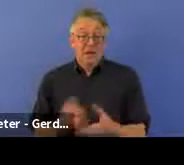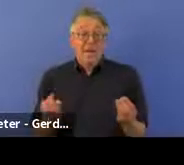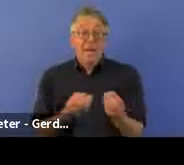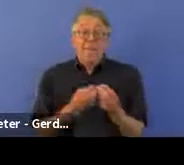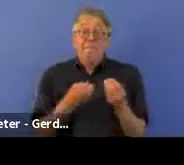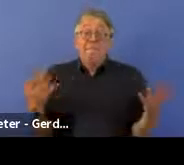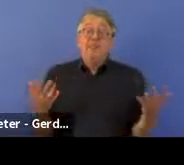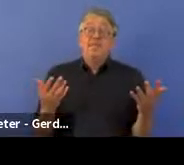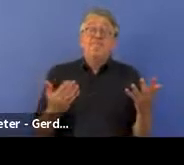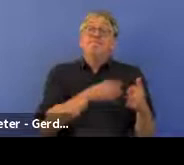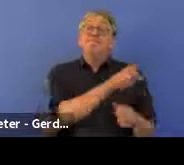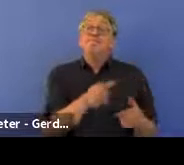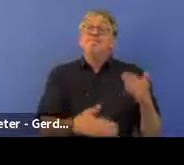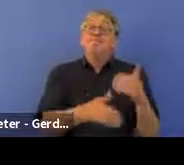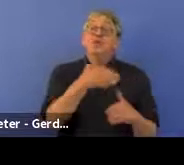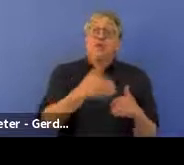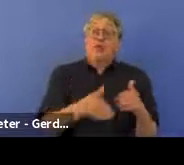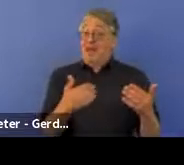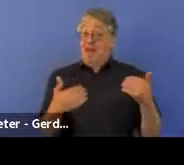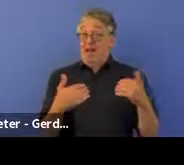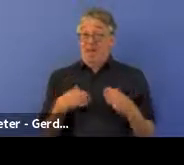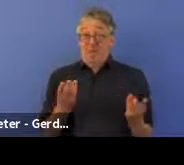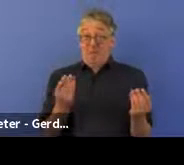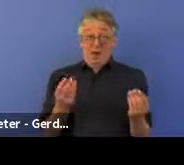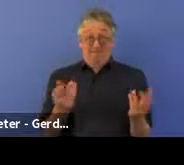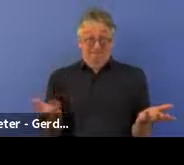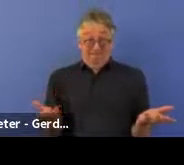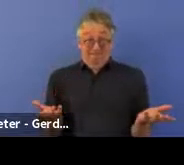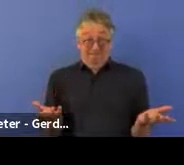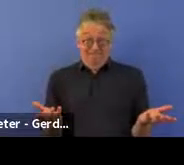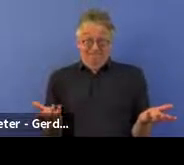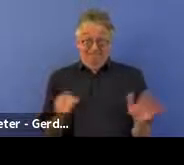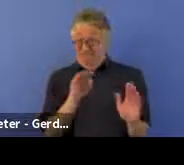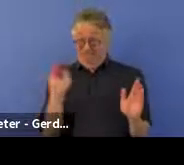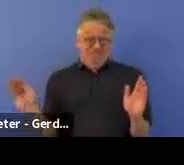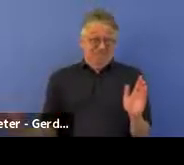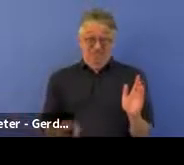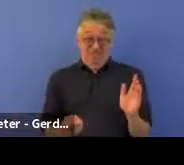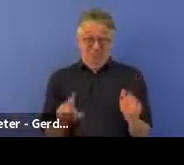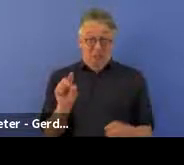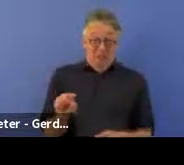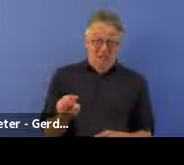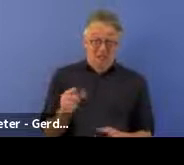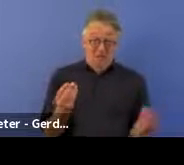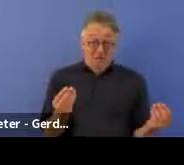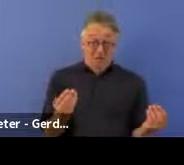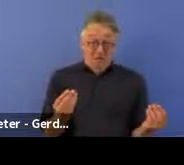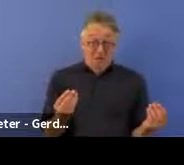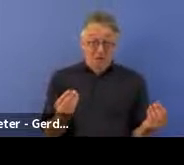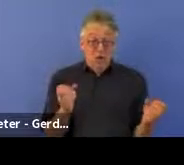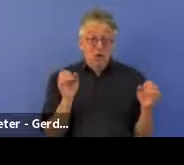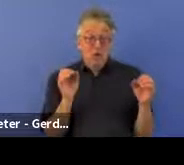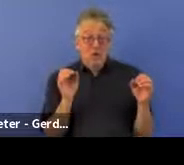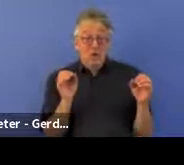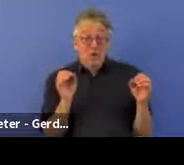accessing education, because everything is now in online mode. It is a known fact that vast